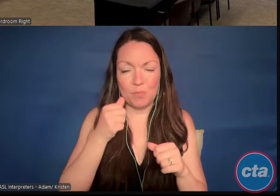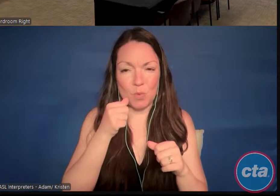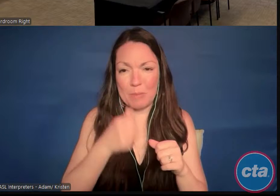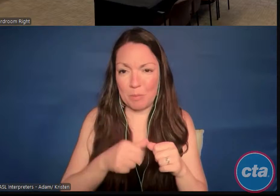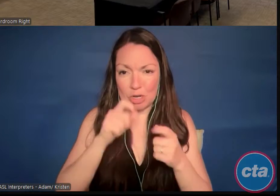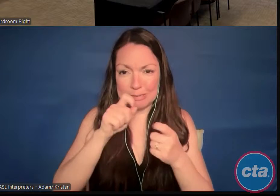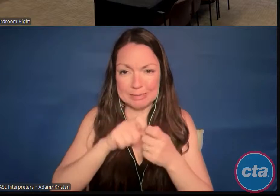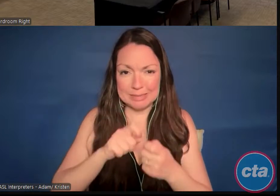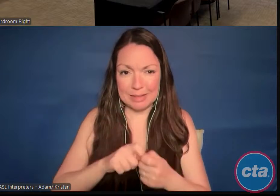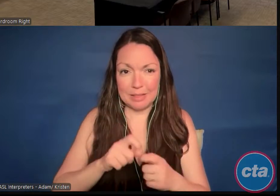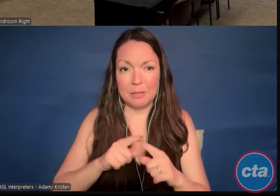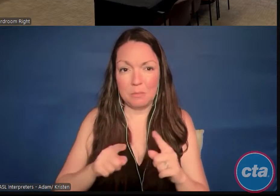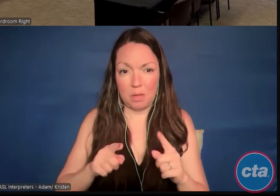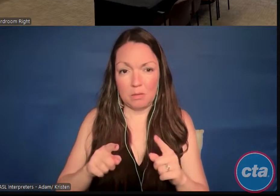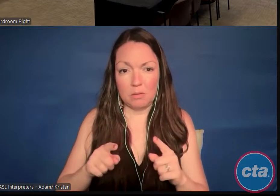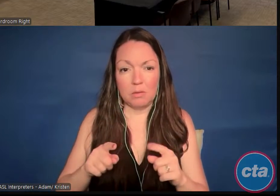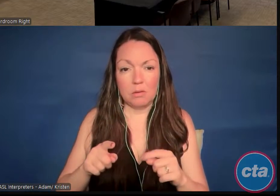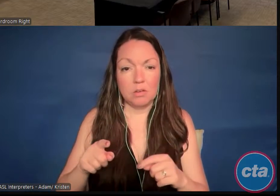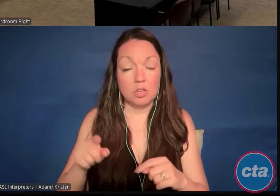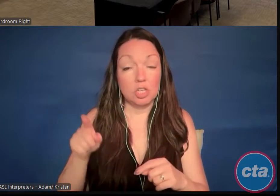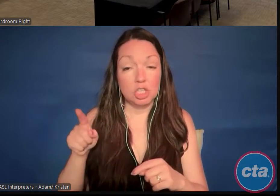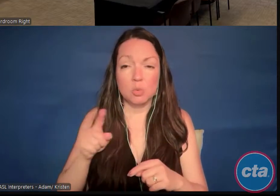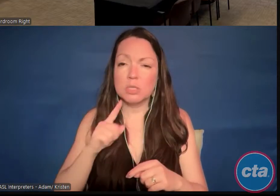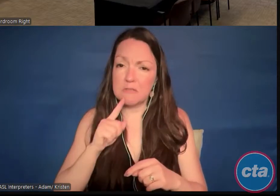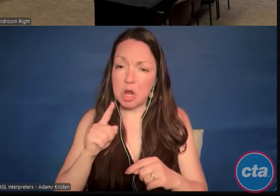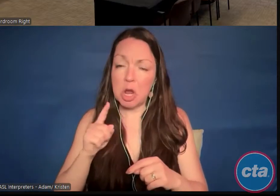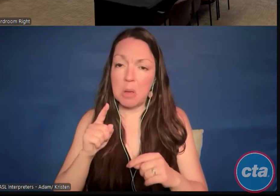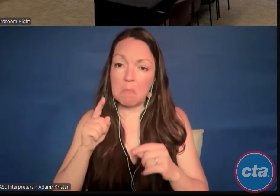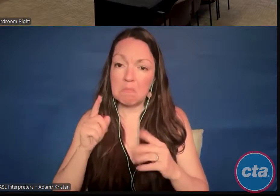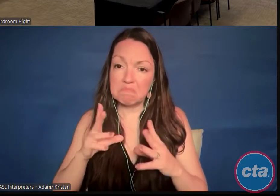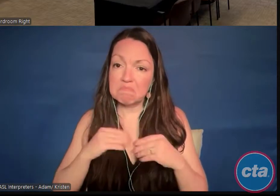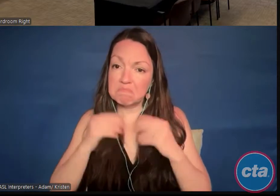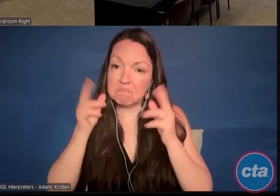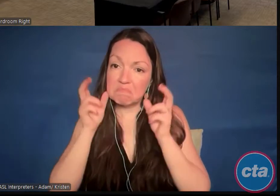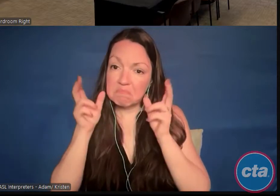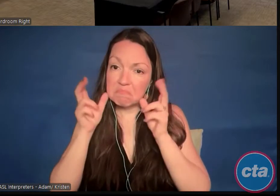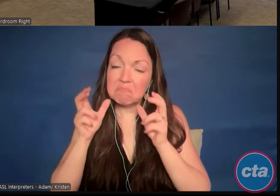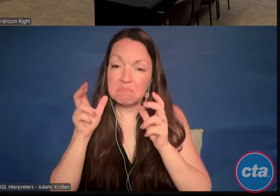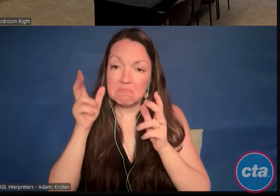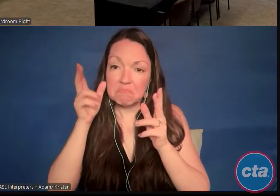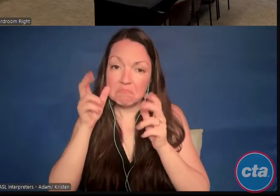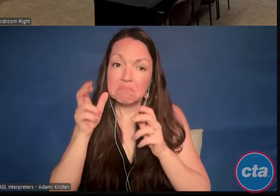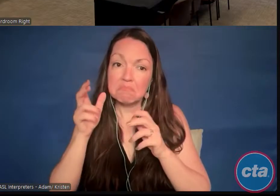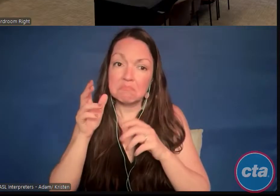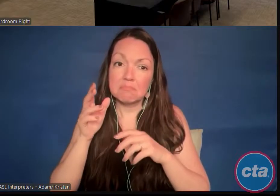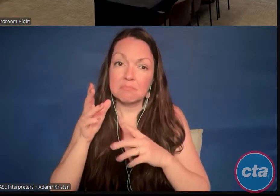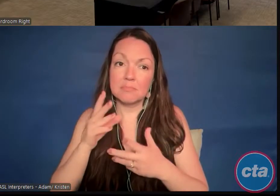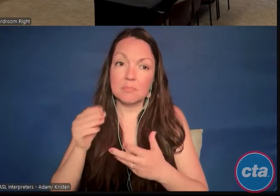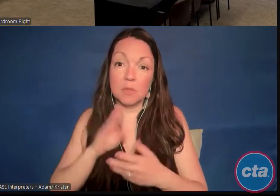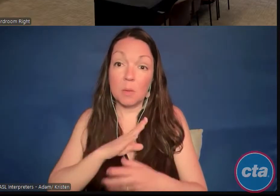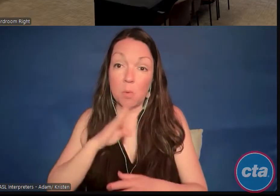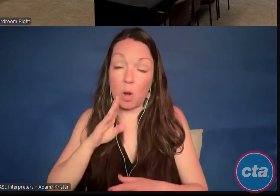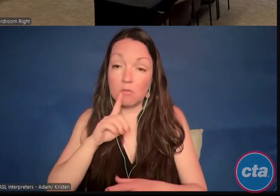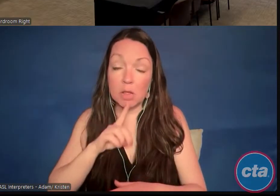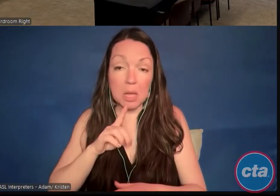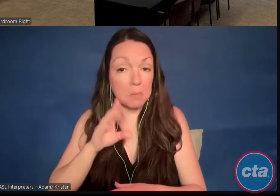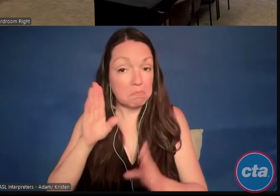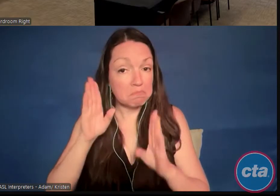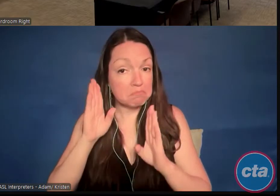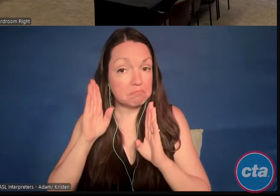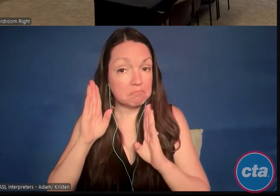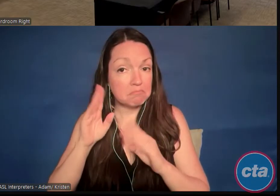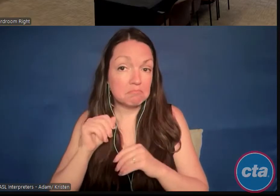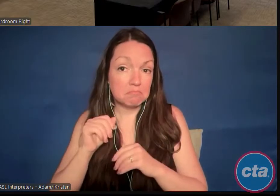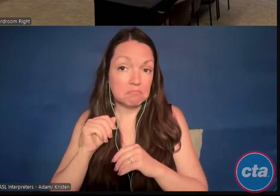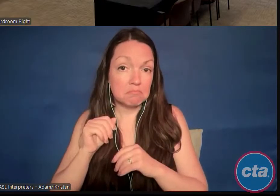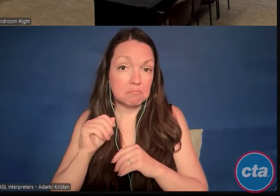that she was very receptive. The board was very receptive. And they